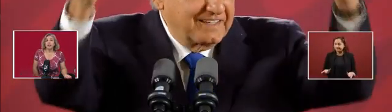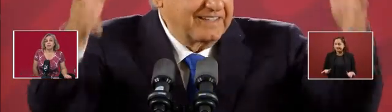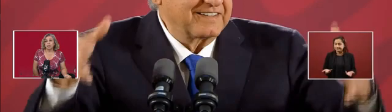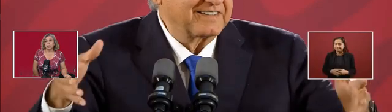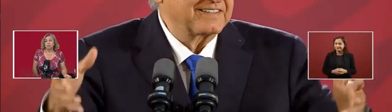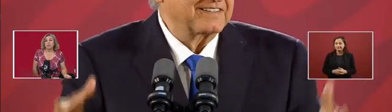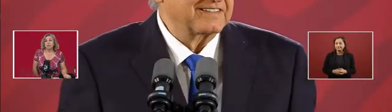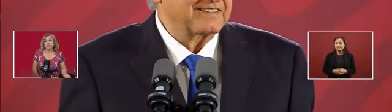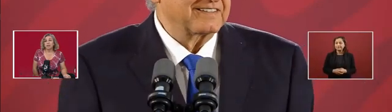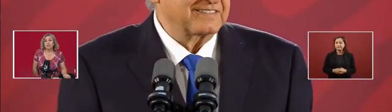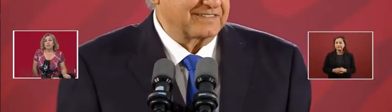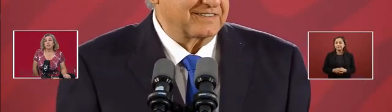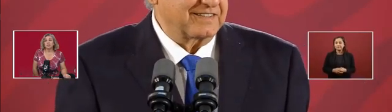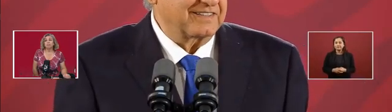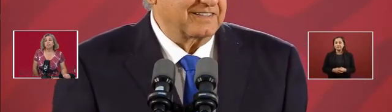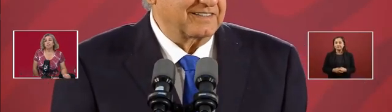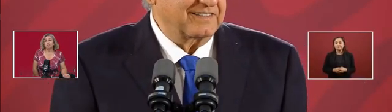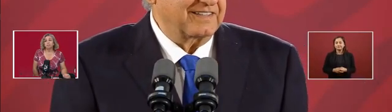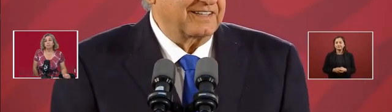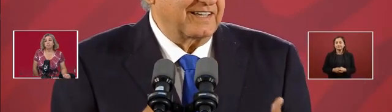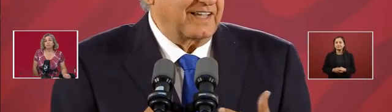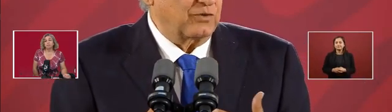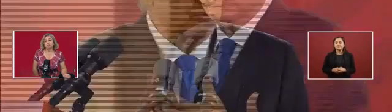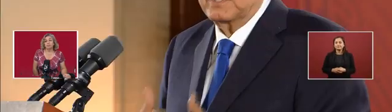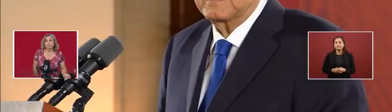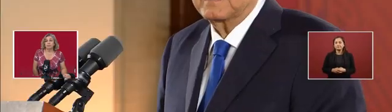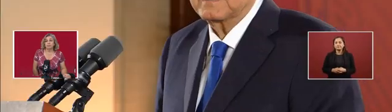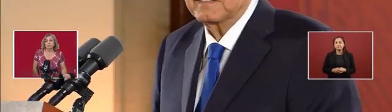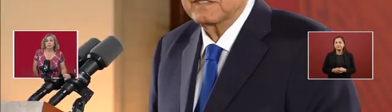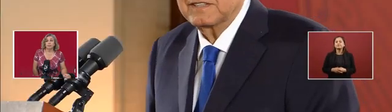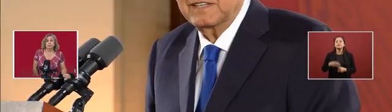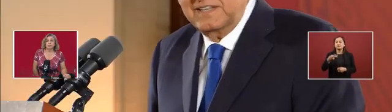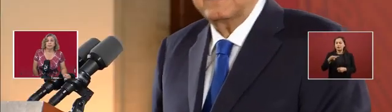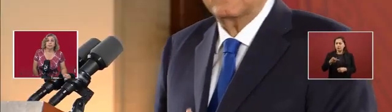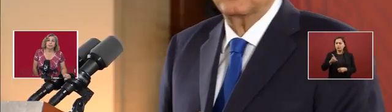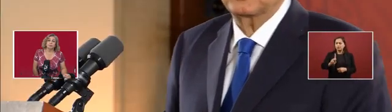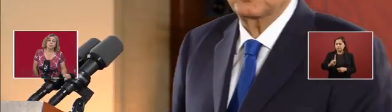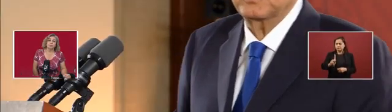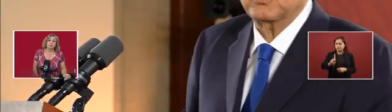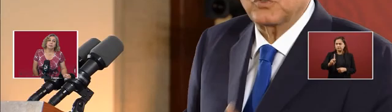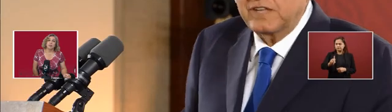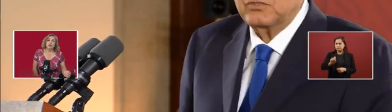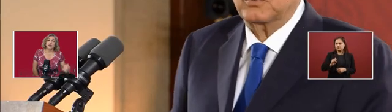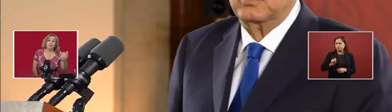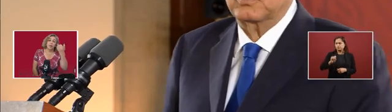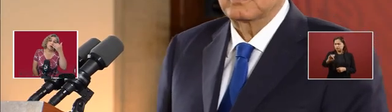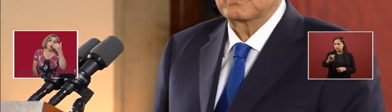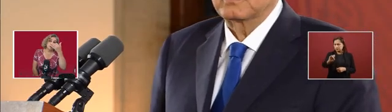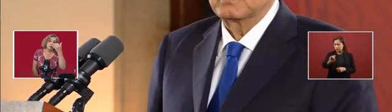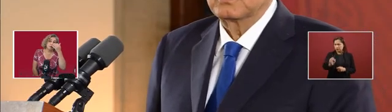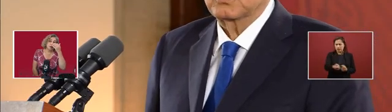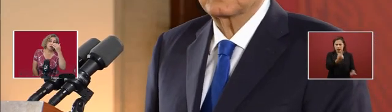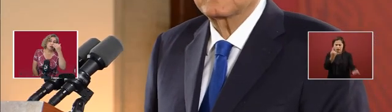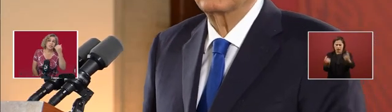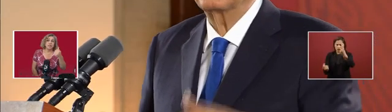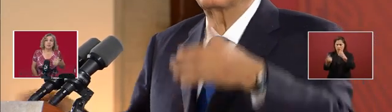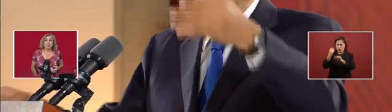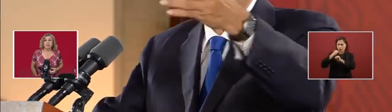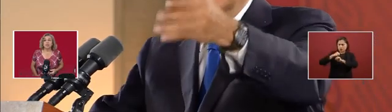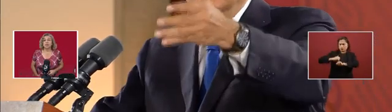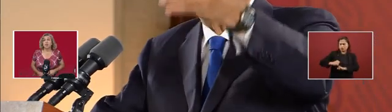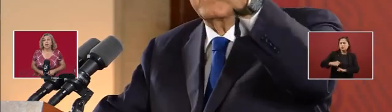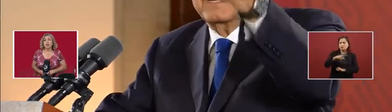Hay manera, hay forma. How to do it? There are ways. Luego, Of course, hay que dialogar. we're going to have to dialogue or